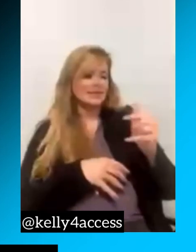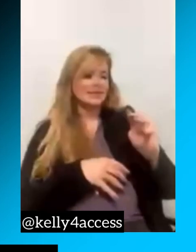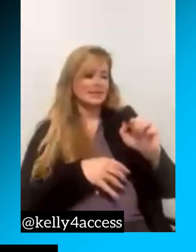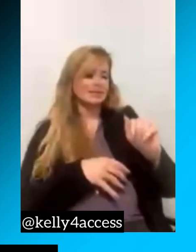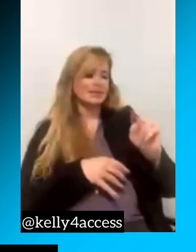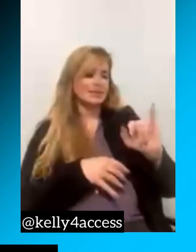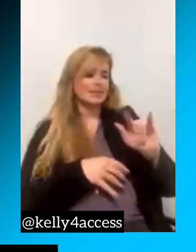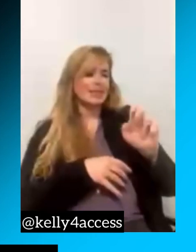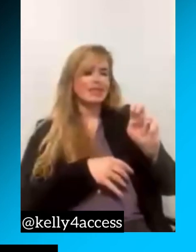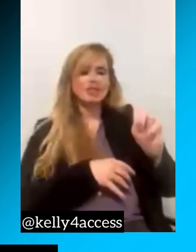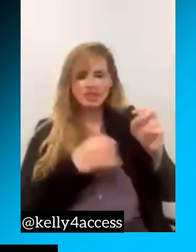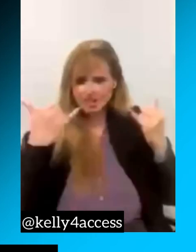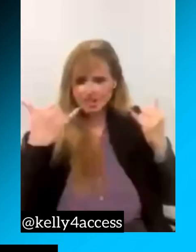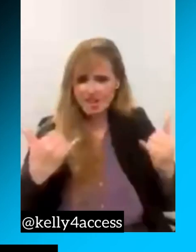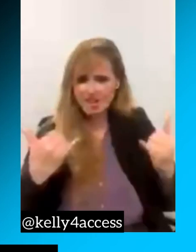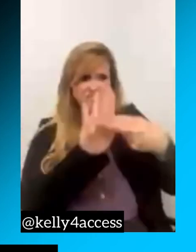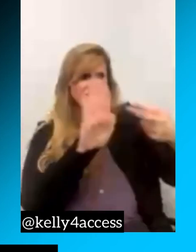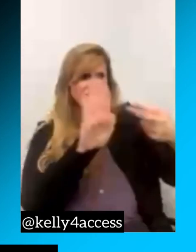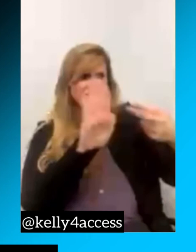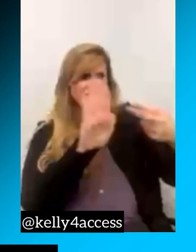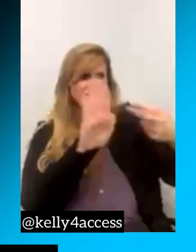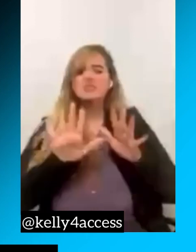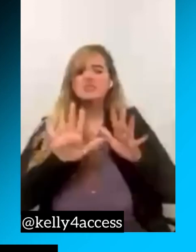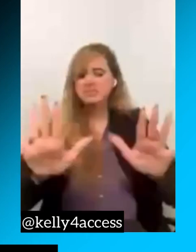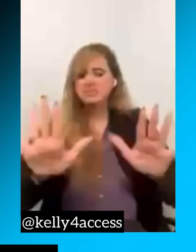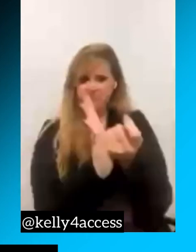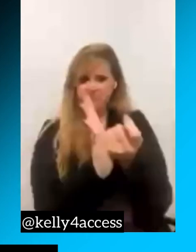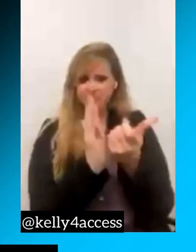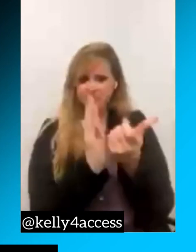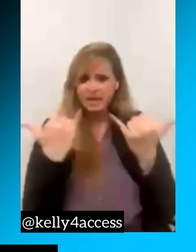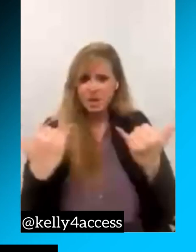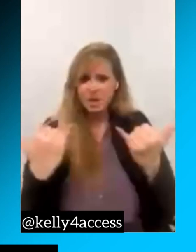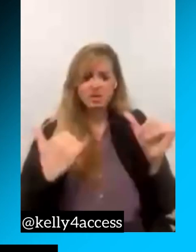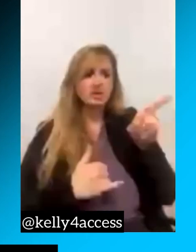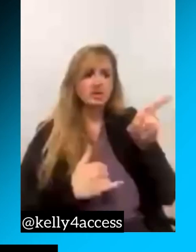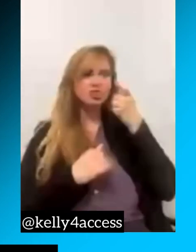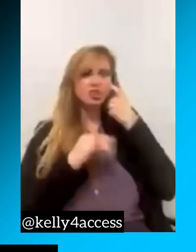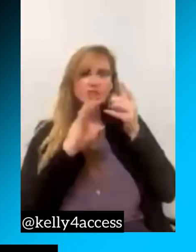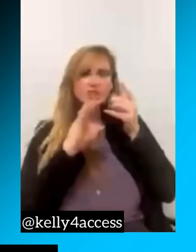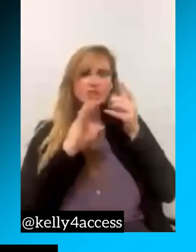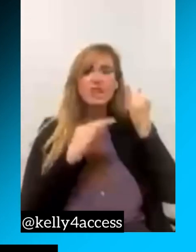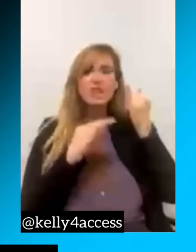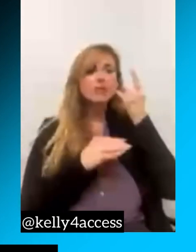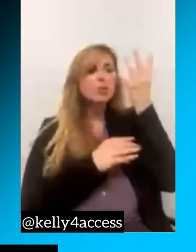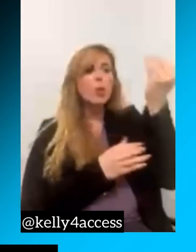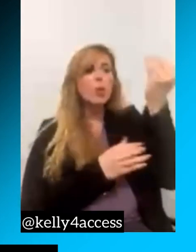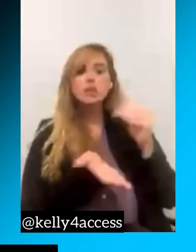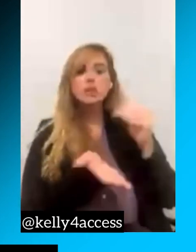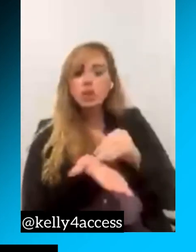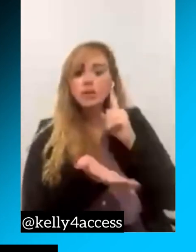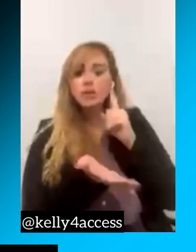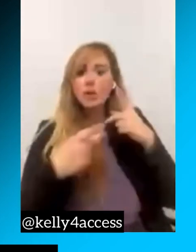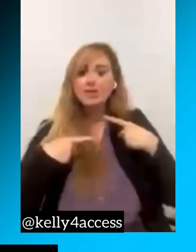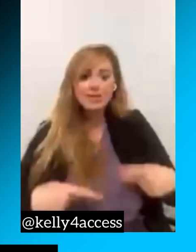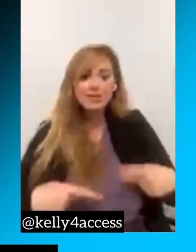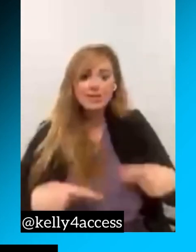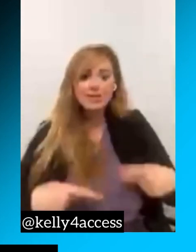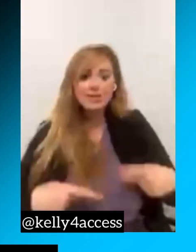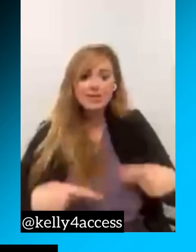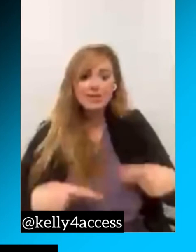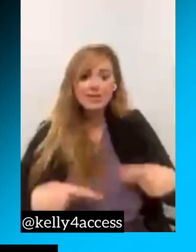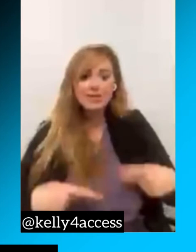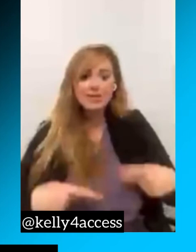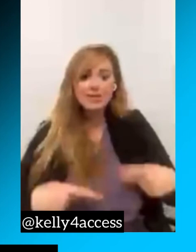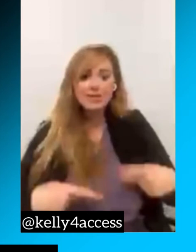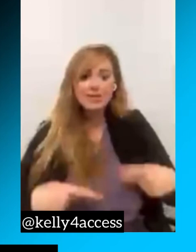stigma because it's so important. Like, it's exactly like what you said. If you're going to the doctor for certain physical or medical needs, it